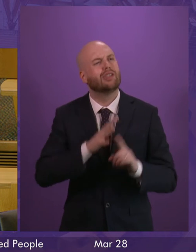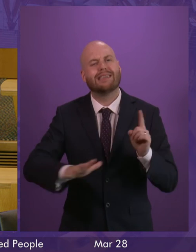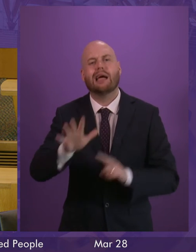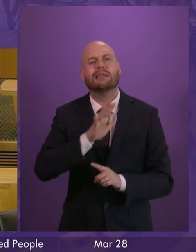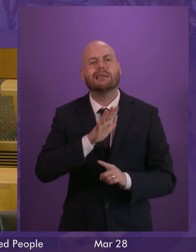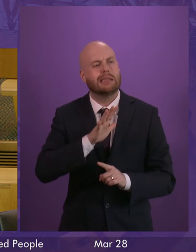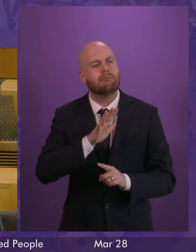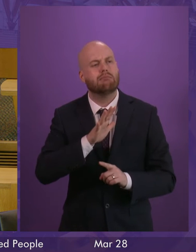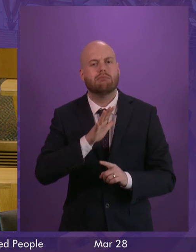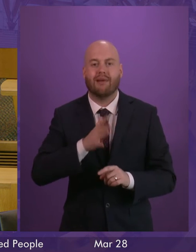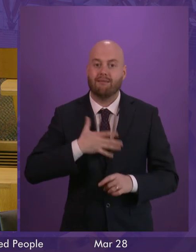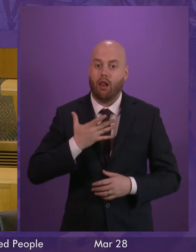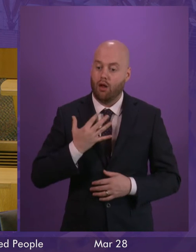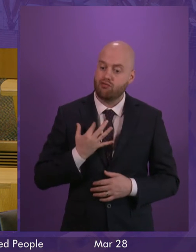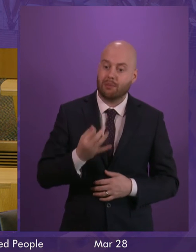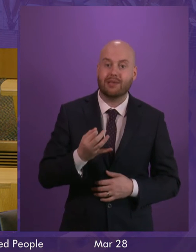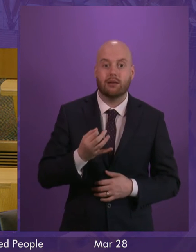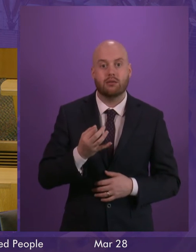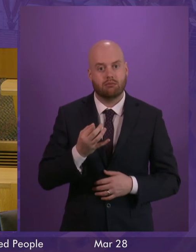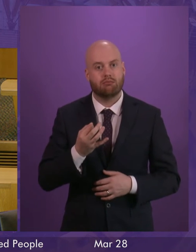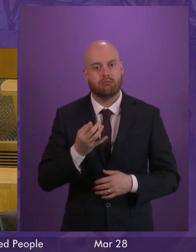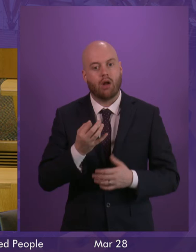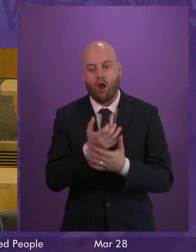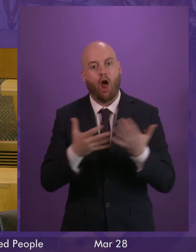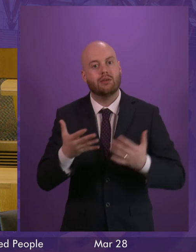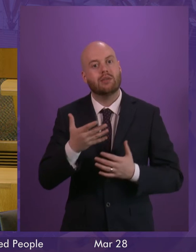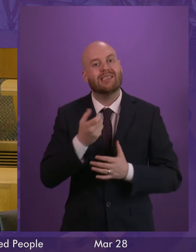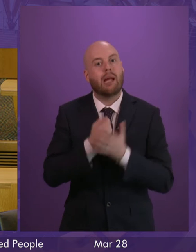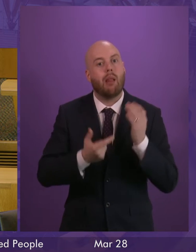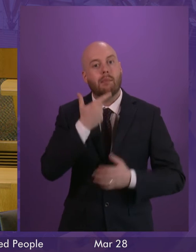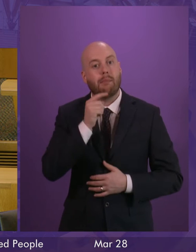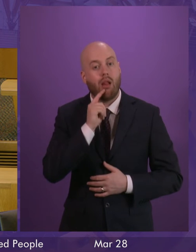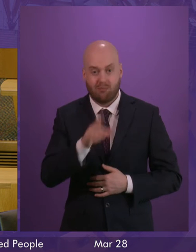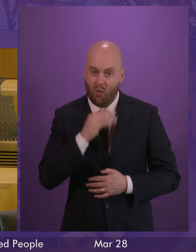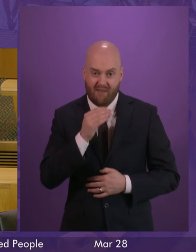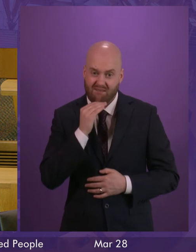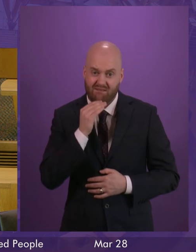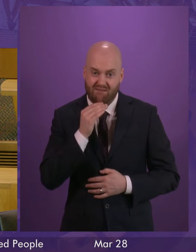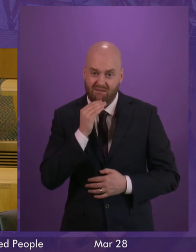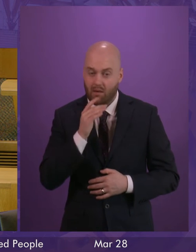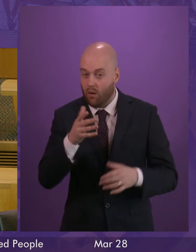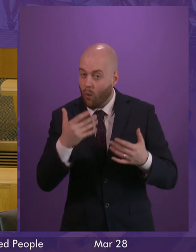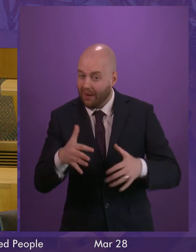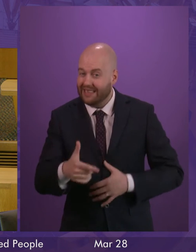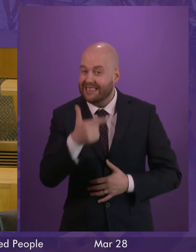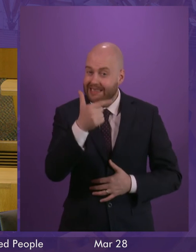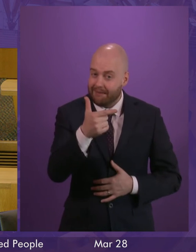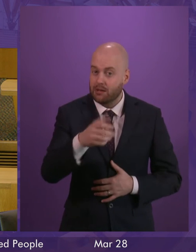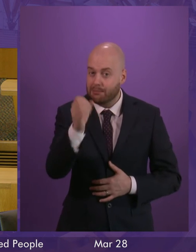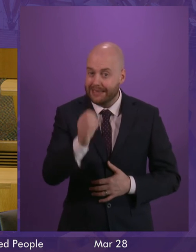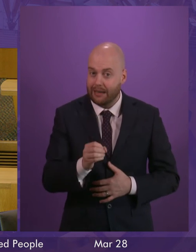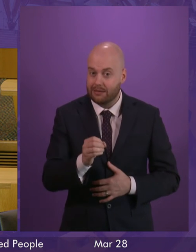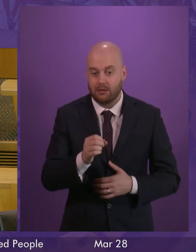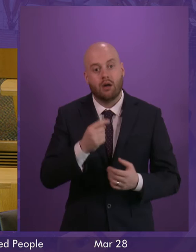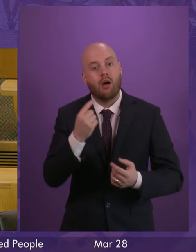people with disabilities is rife. It's fair to say that. Seven percent of people with learning difficulties only will be in any